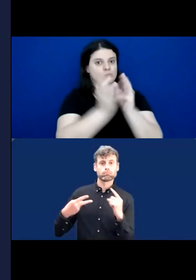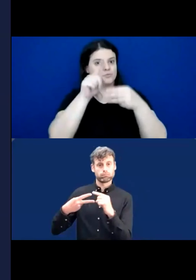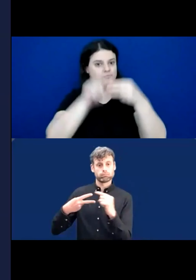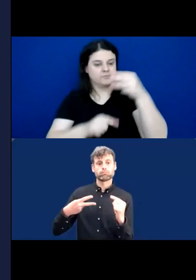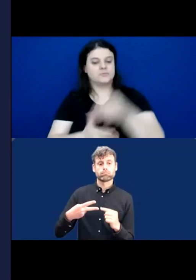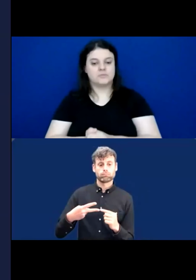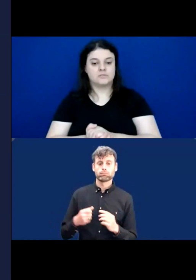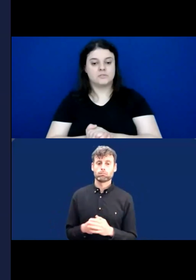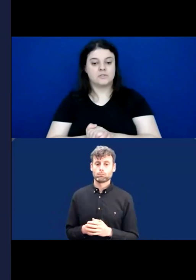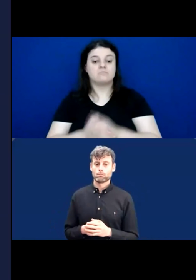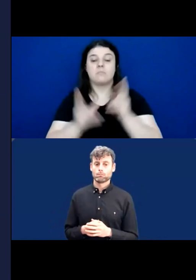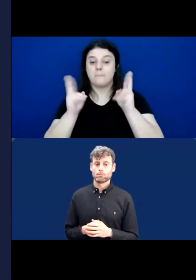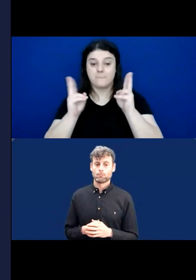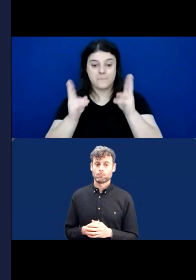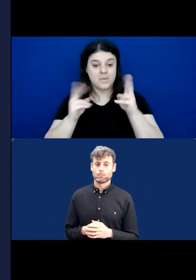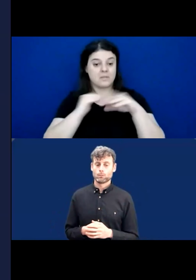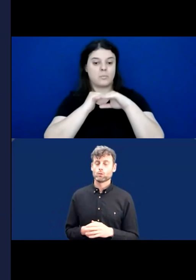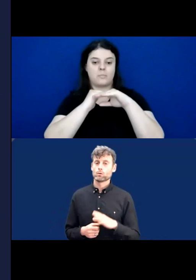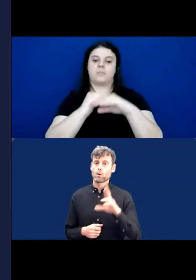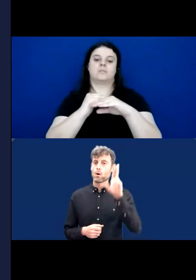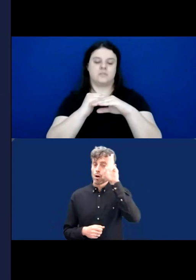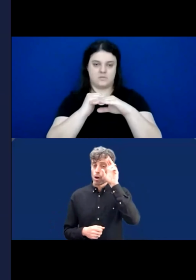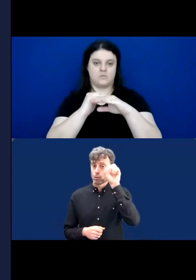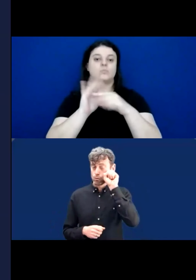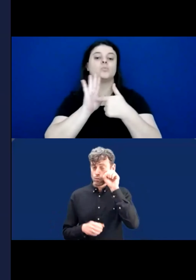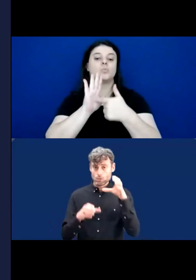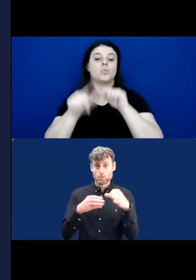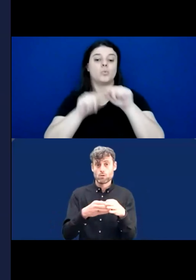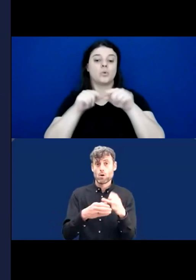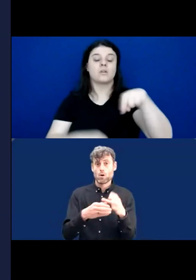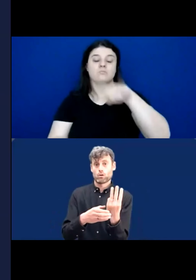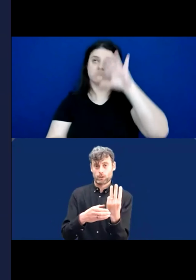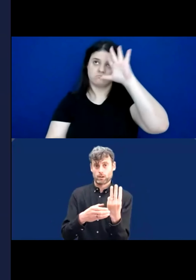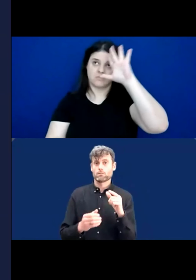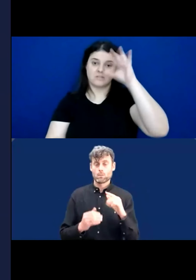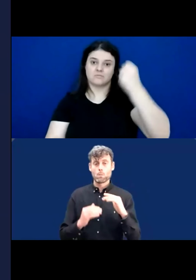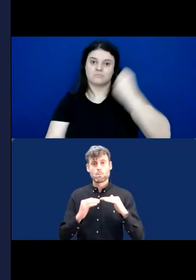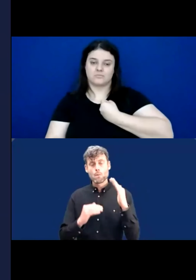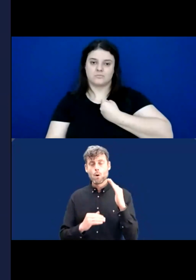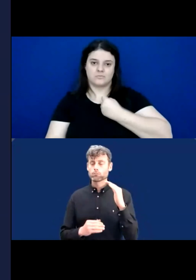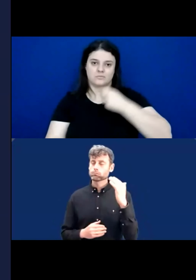And the same pattern was revealed for suicidal thoughts.